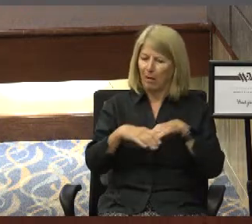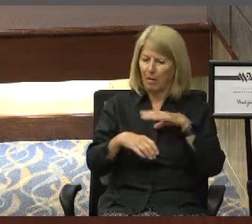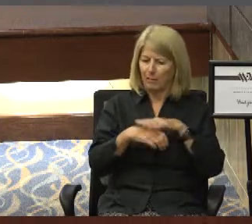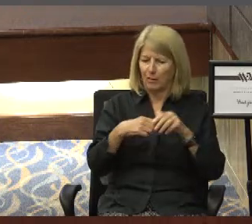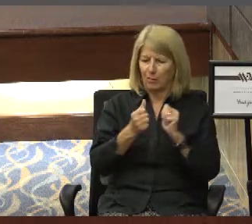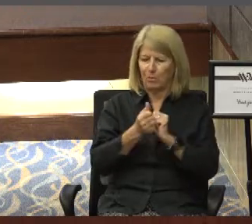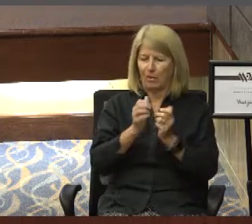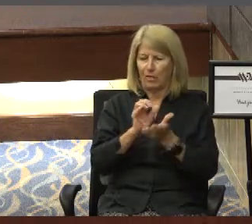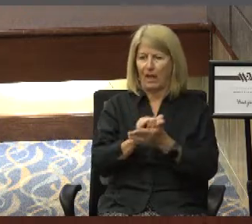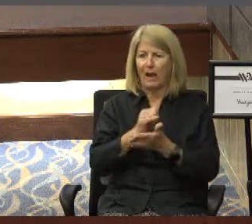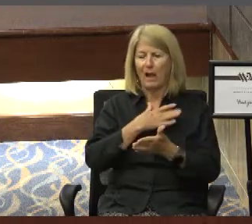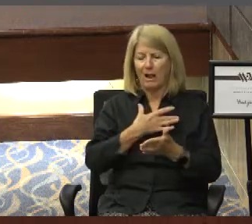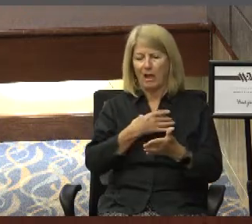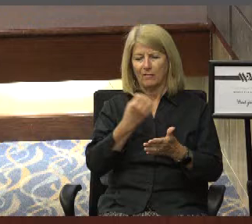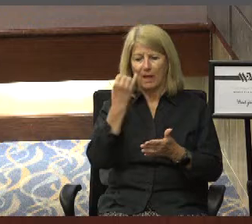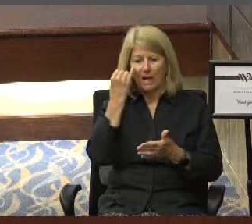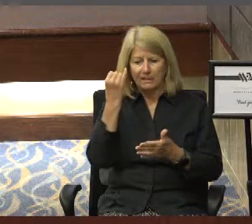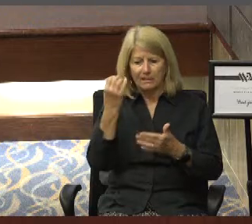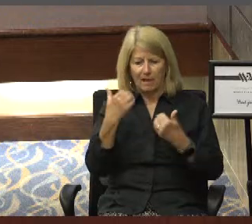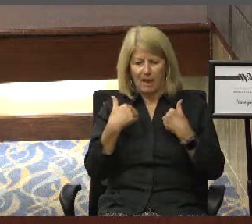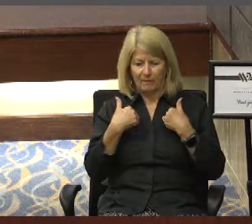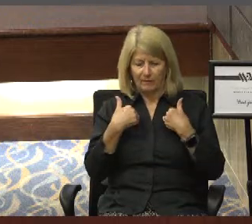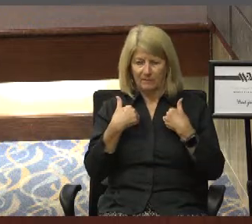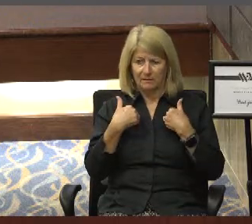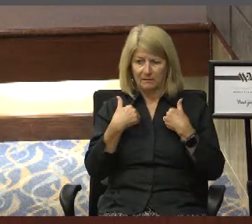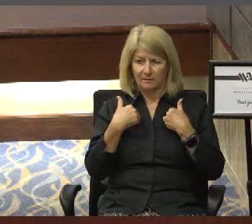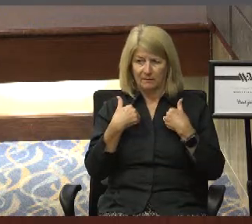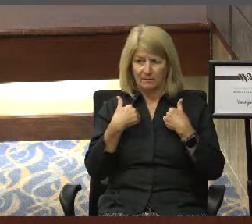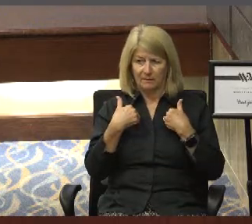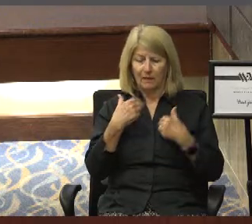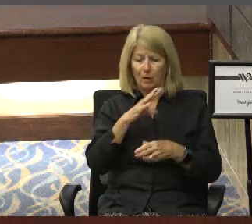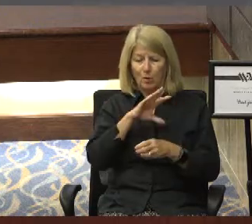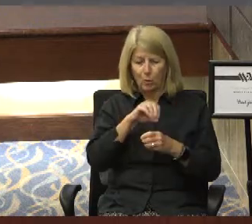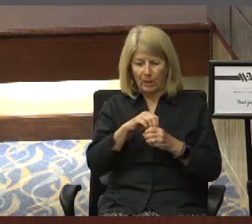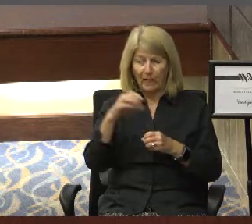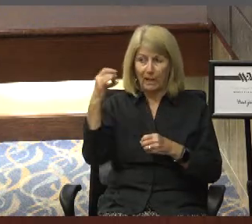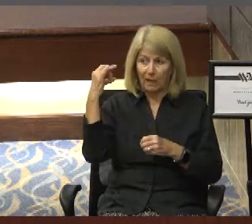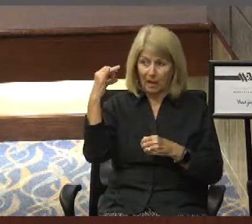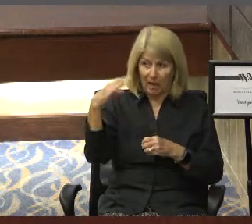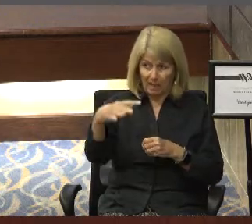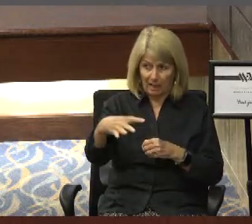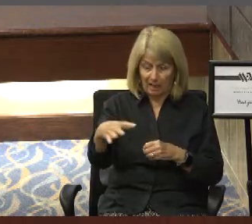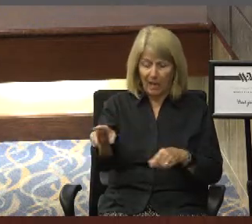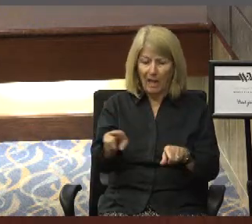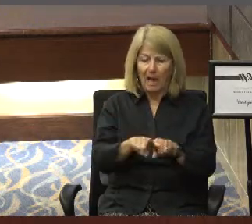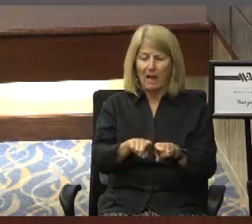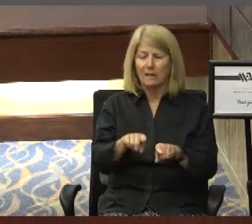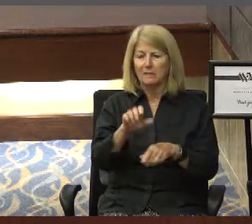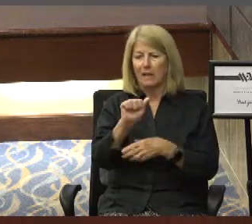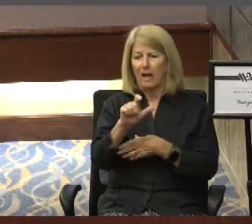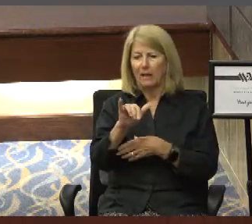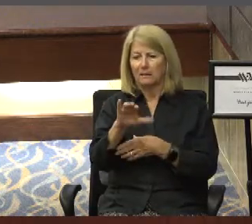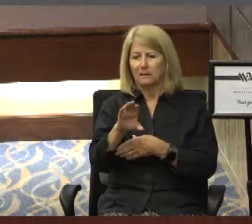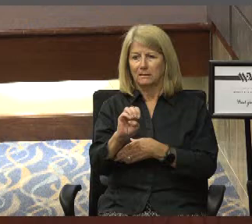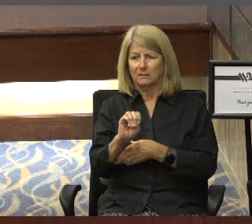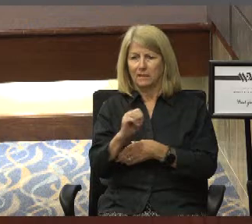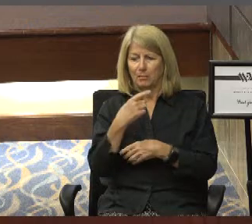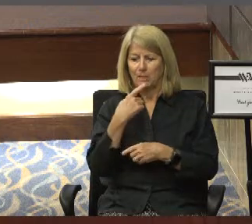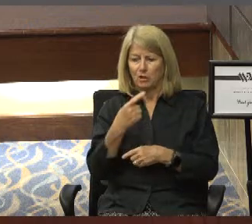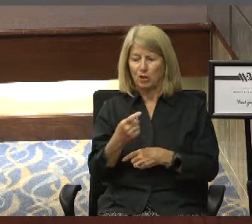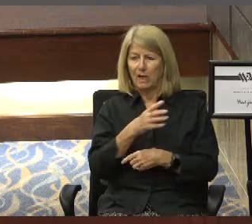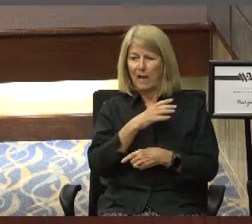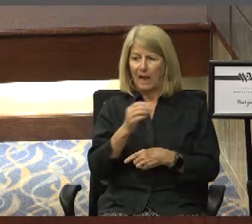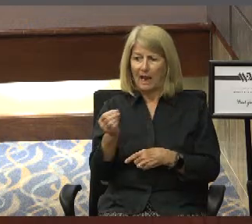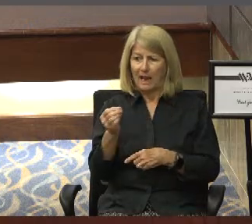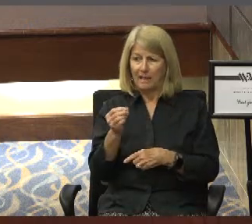And I like the idea of having, incorporating lighting, as Alice has mentioned, and policing too. I think we've